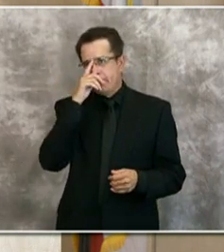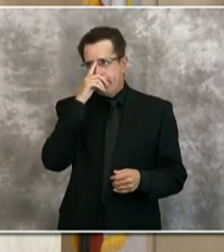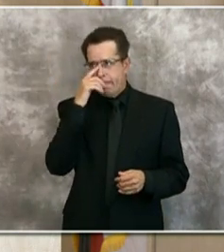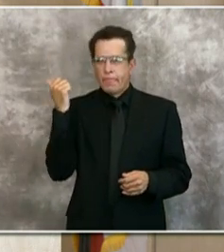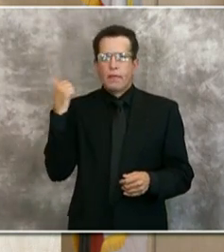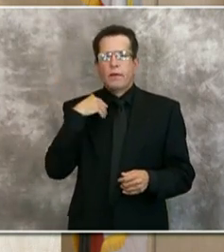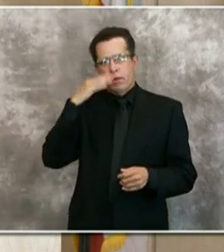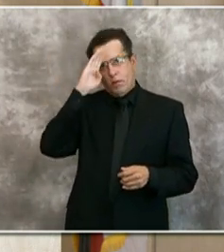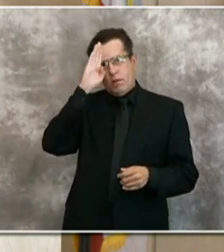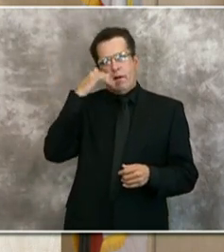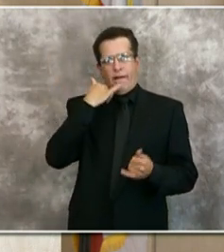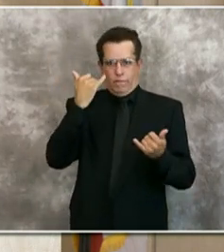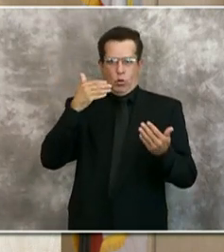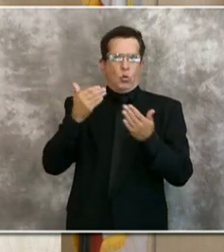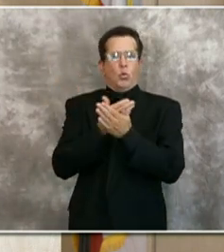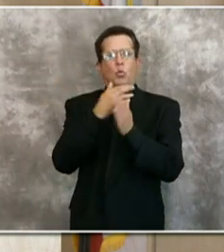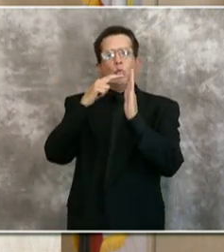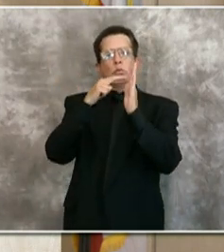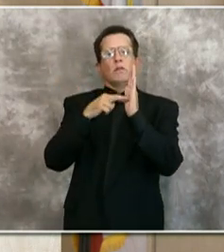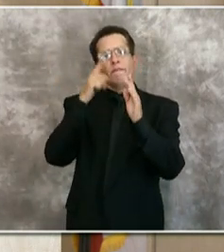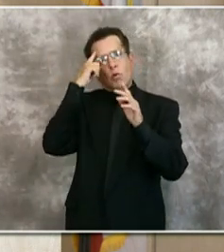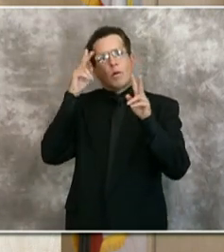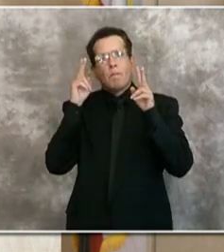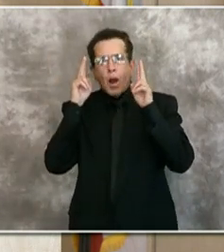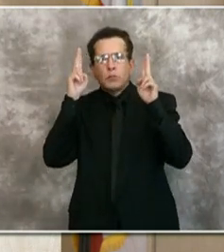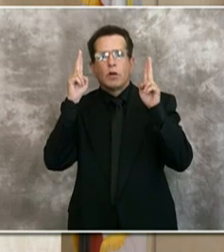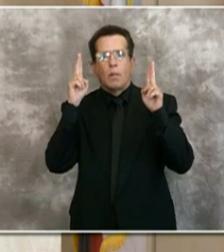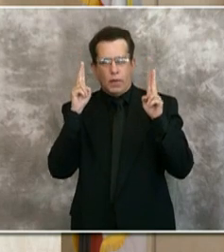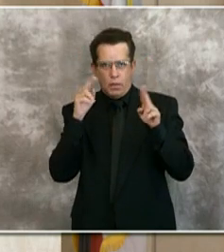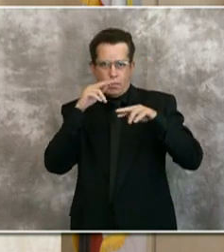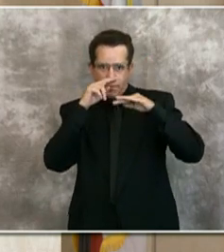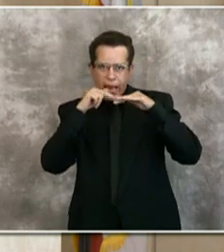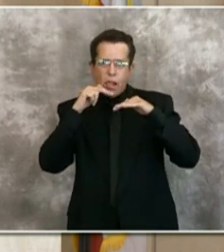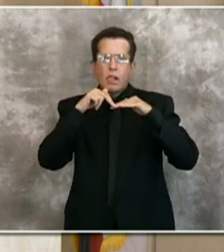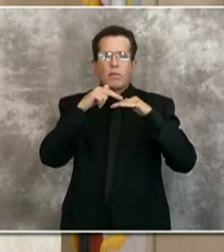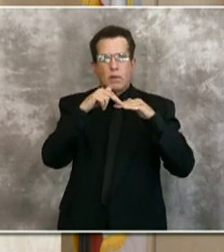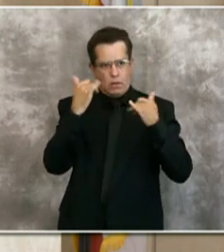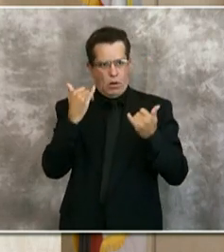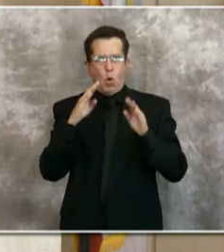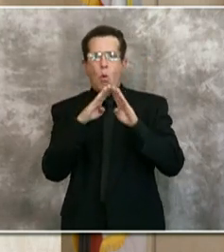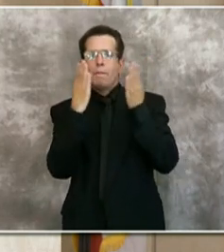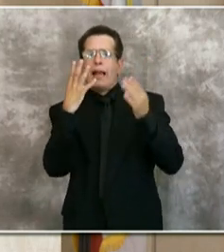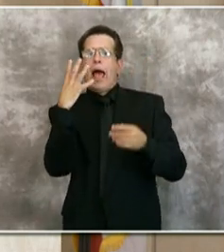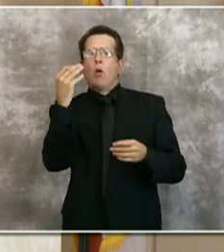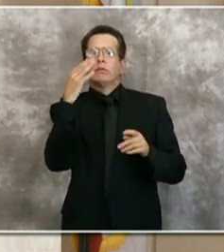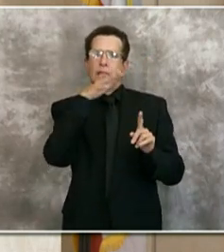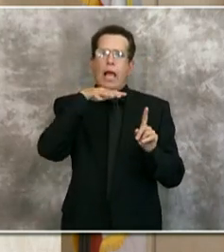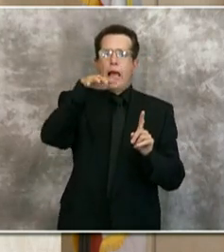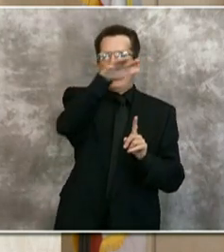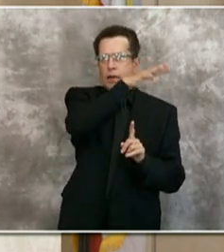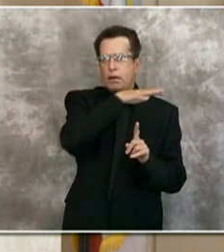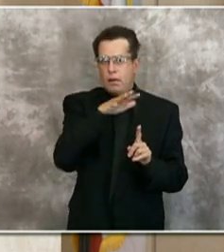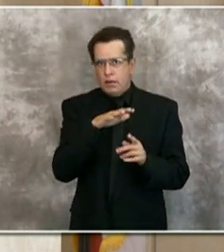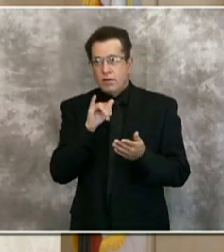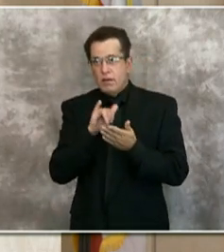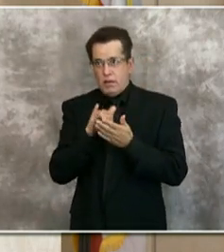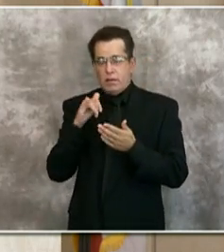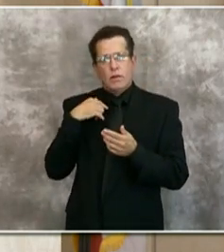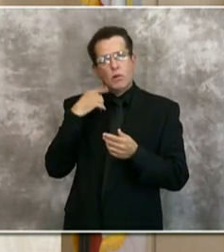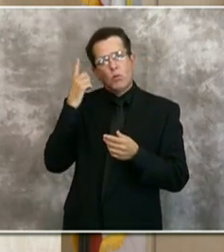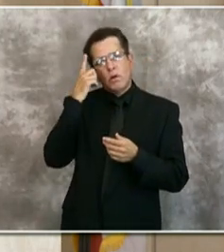New guidelines for hair salons and barber shops and nail salons to reopen outside, and the city of San Diego recently adjusted its rules to allow